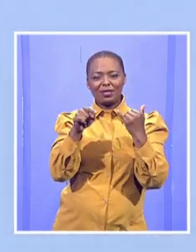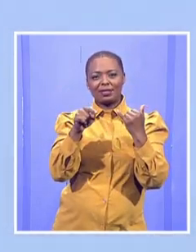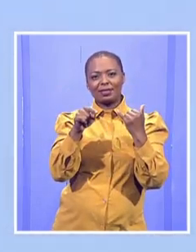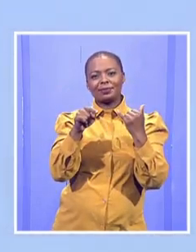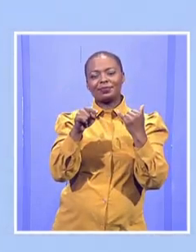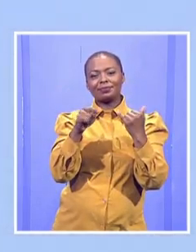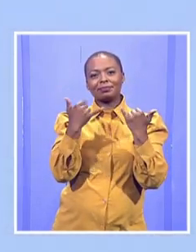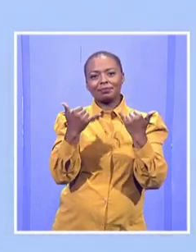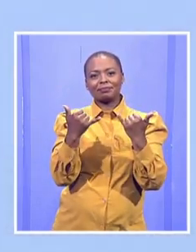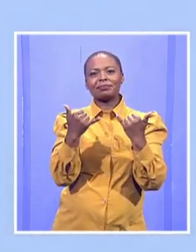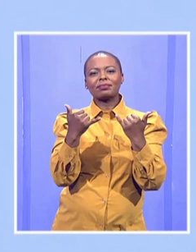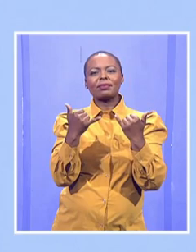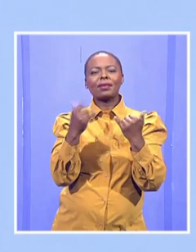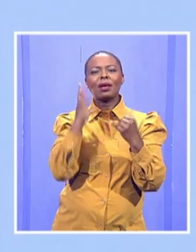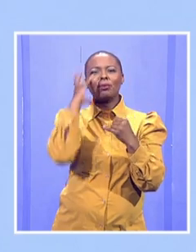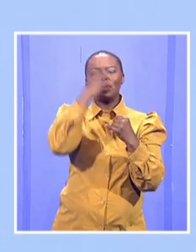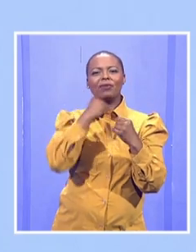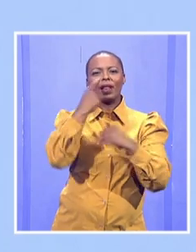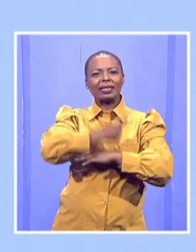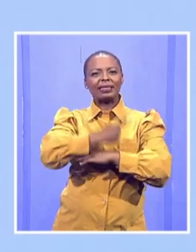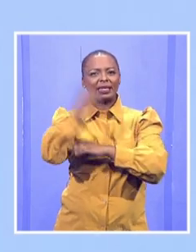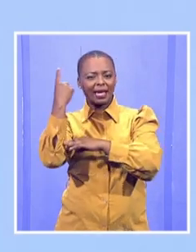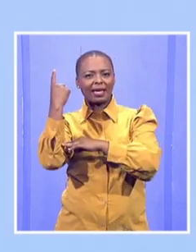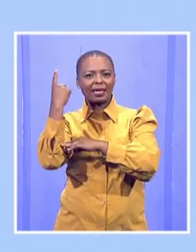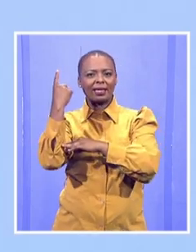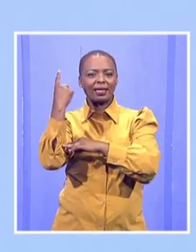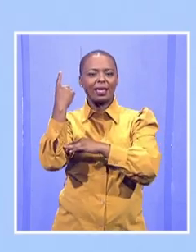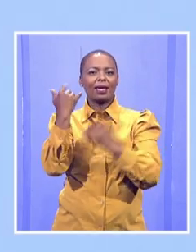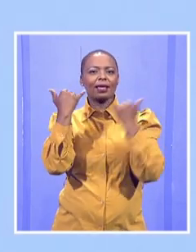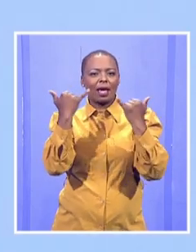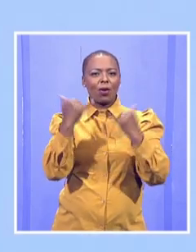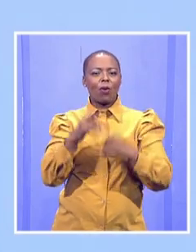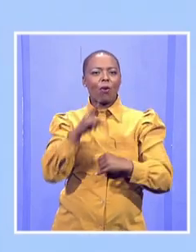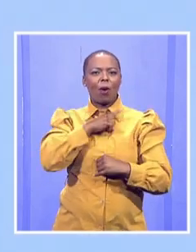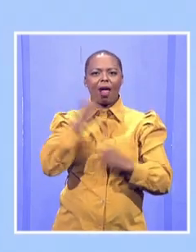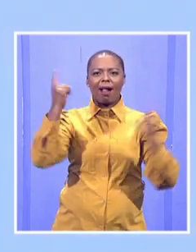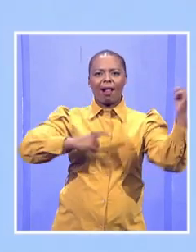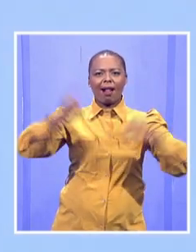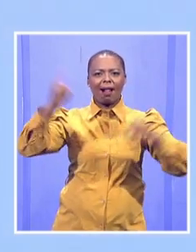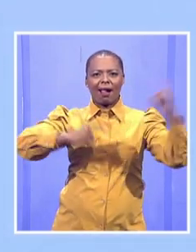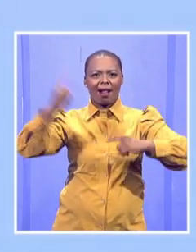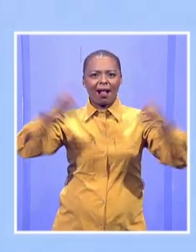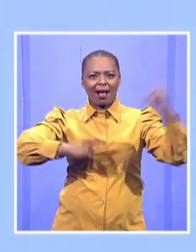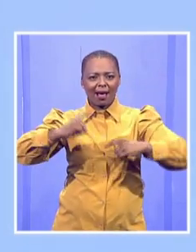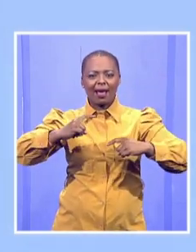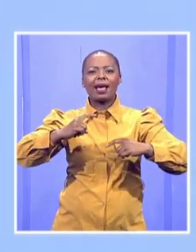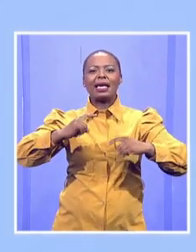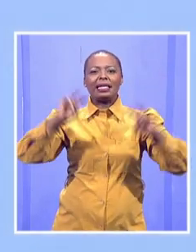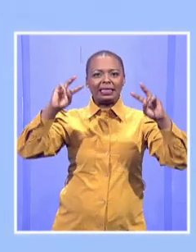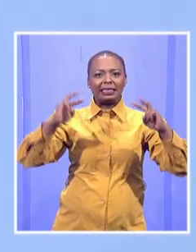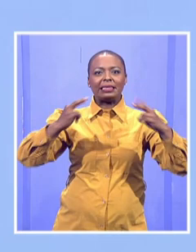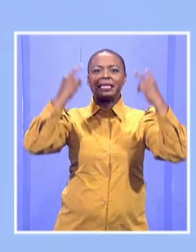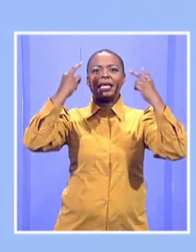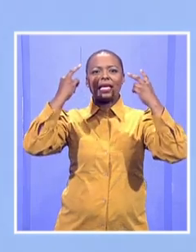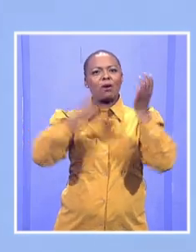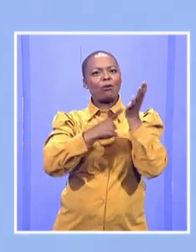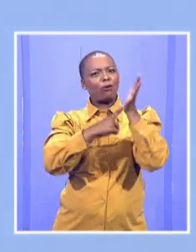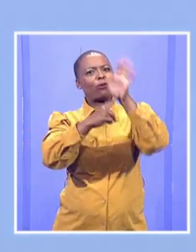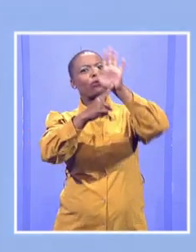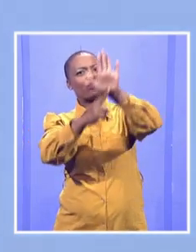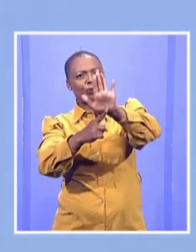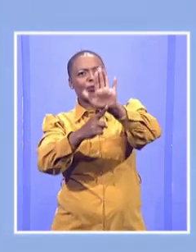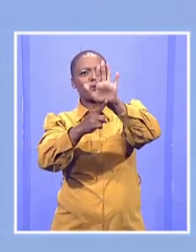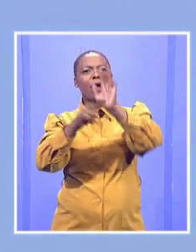skies. It's a beautiful day. People have come out in their numbers to see this display of beautiful